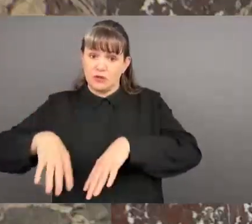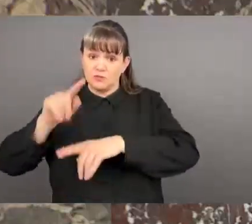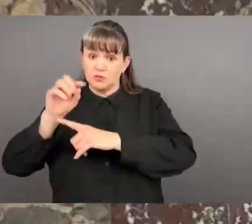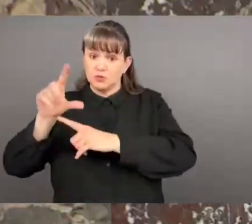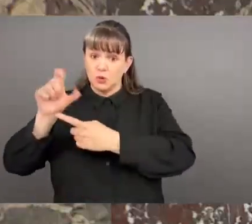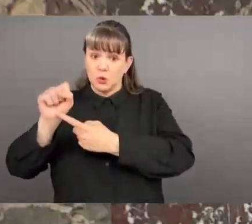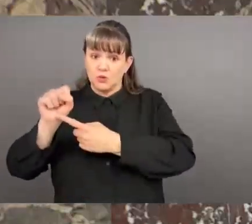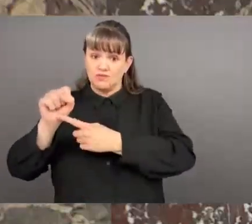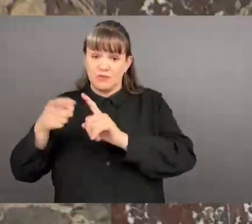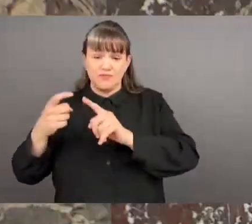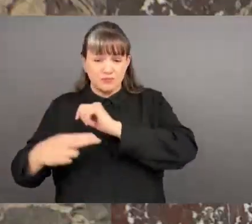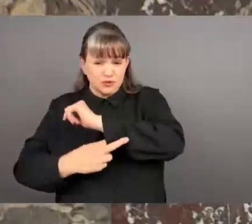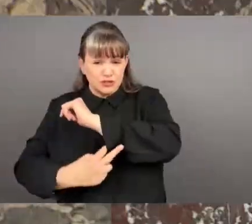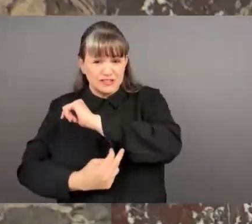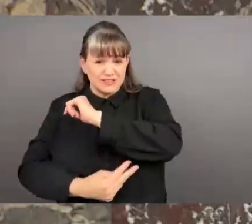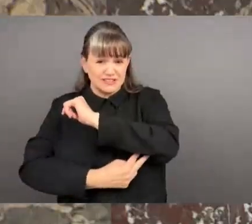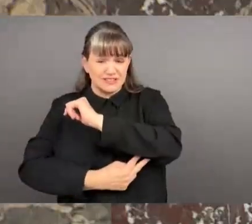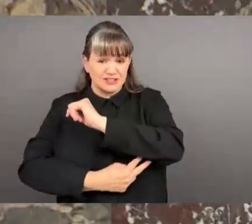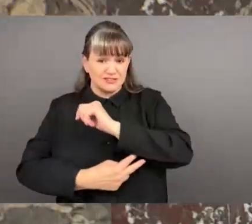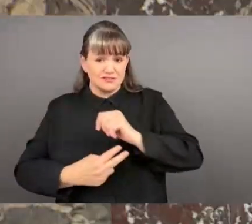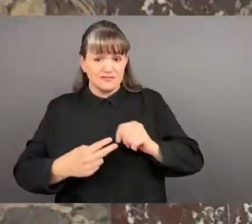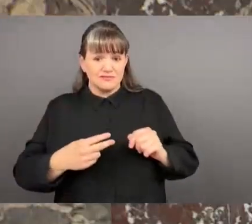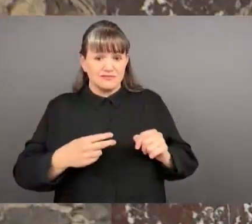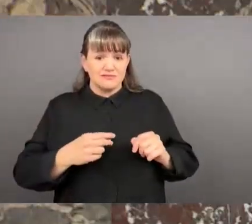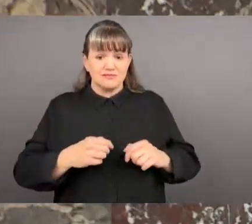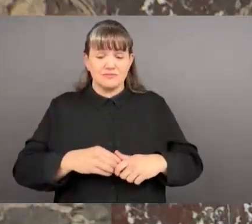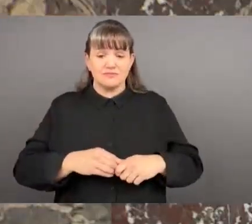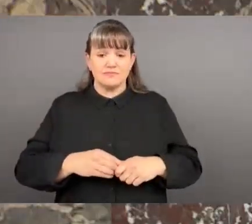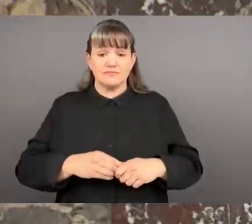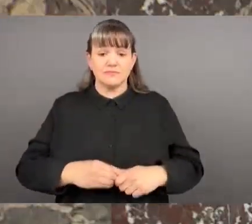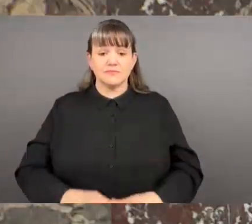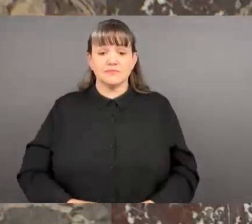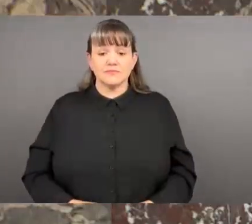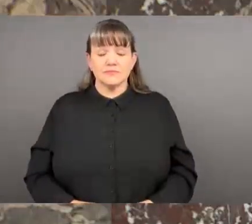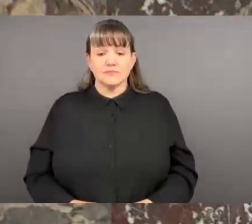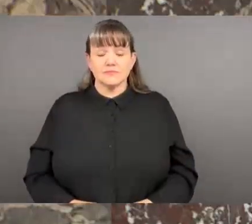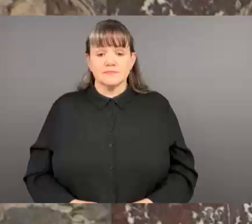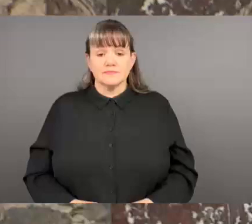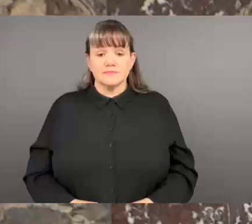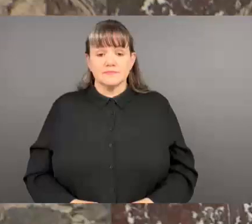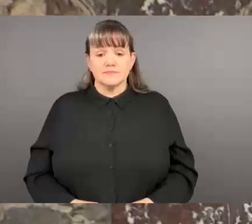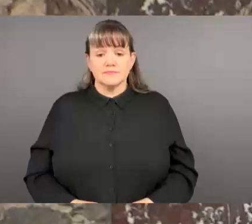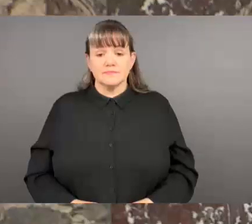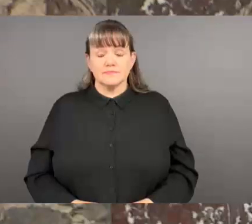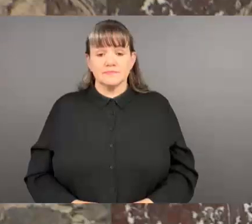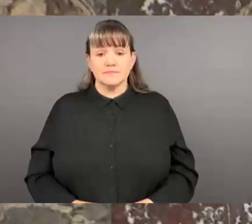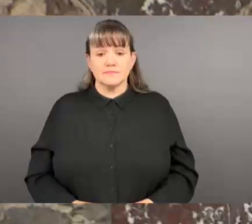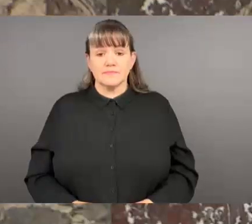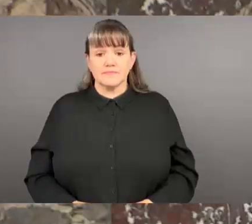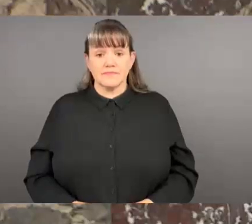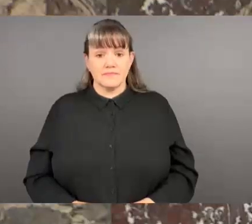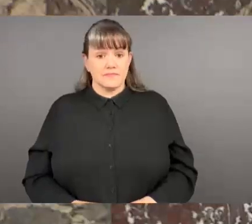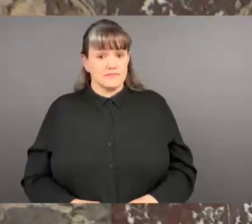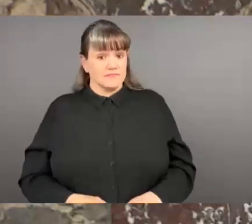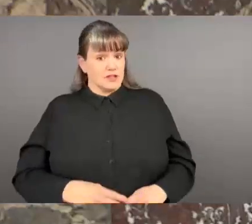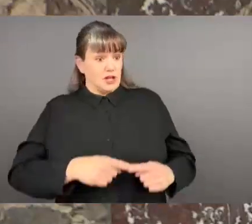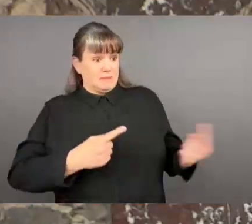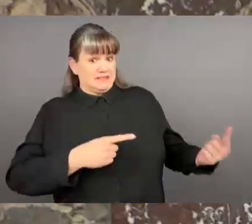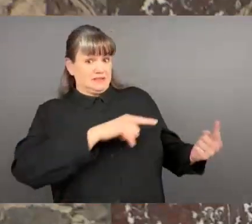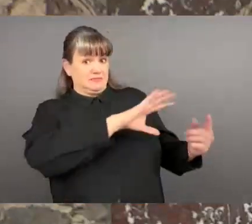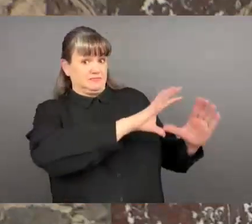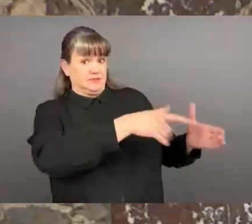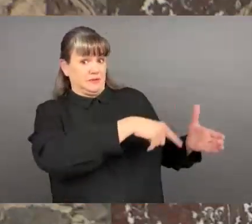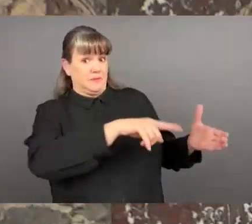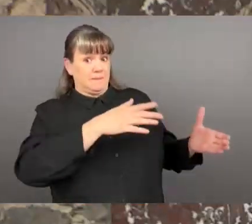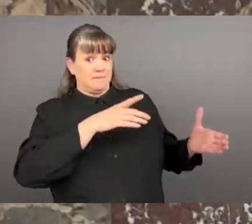And when they were going to build another new bridge, or the Massey, they were going to toll that bridge too. We're the government that reduced